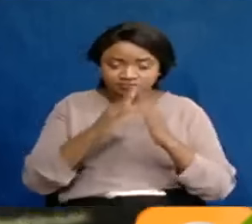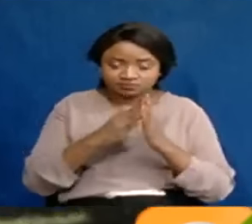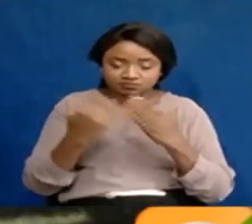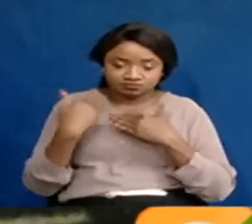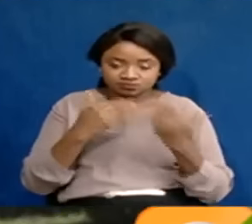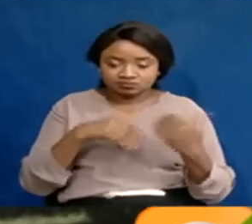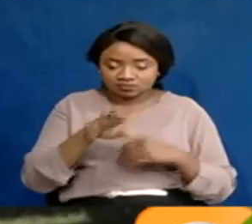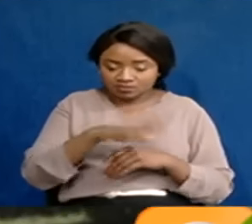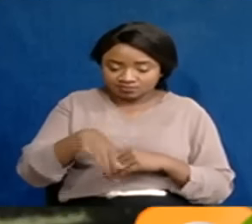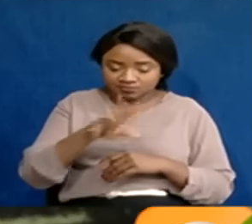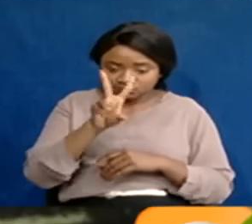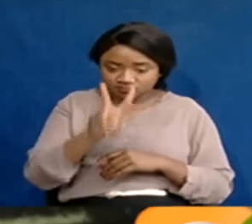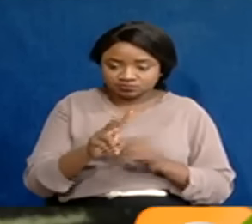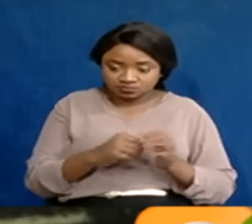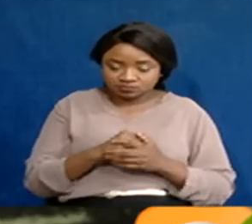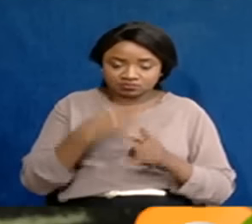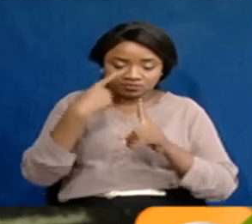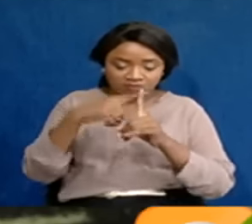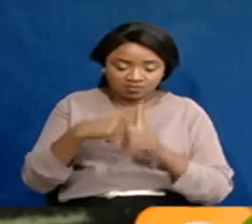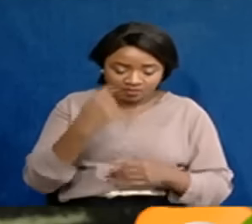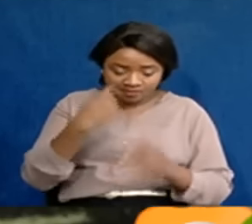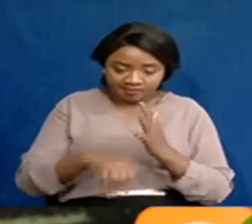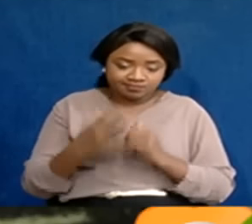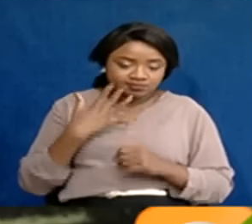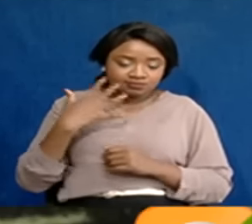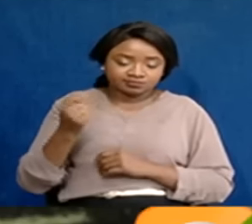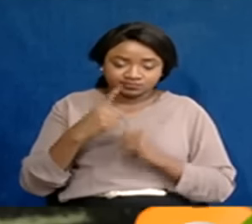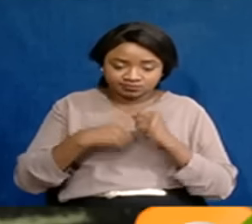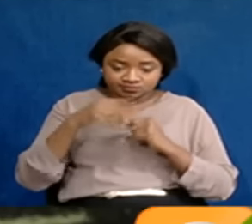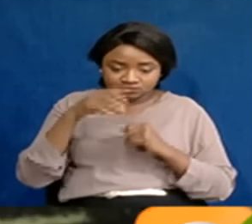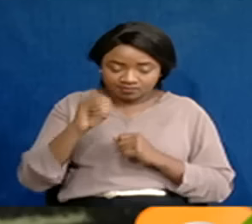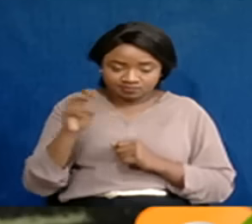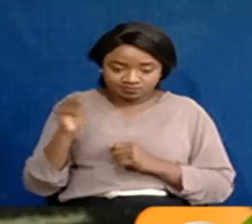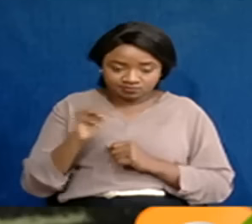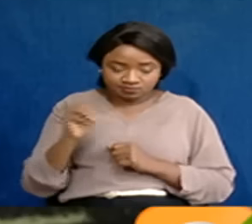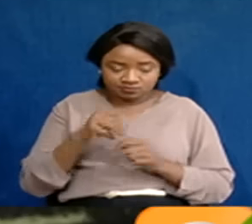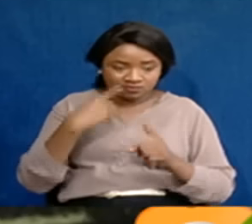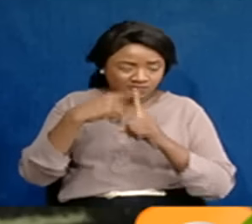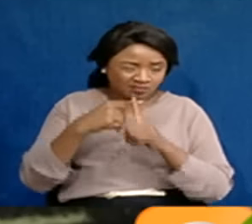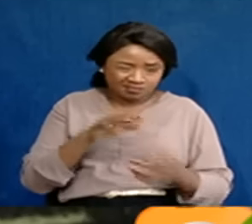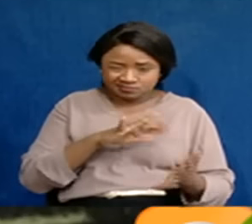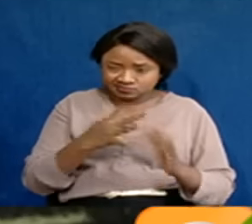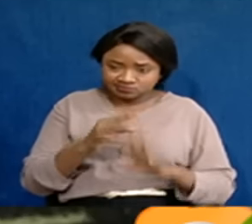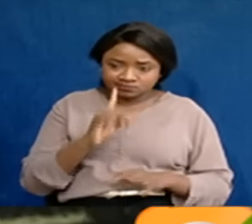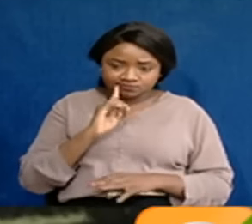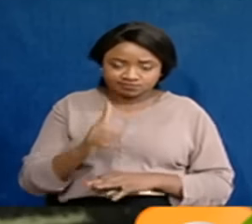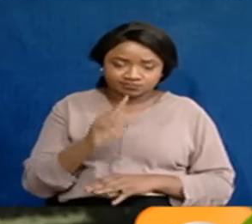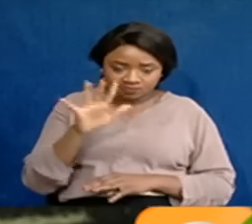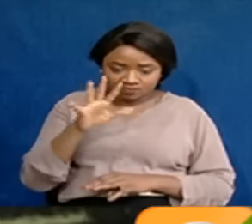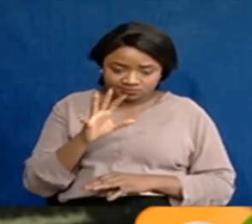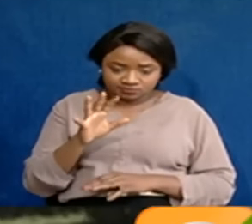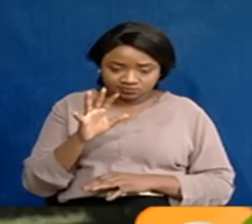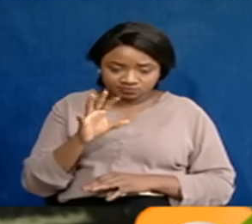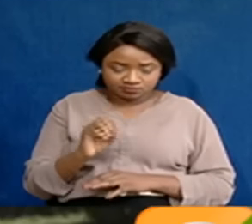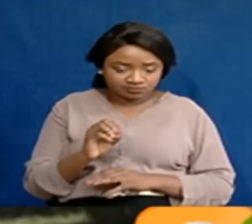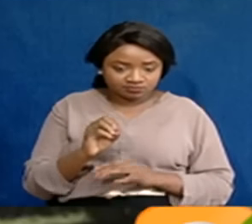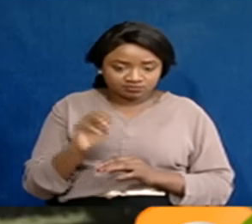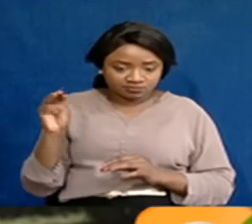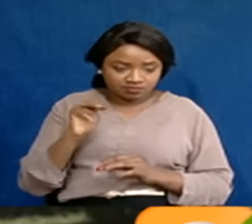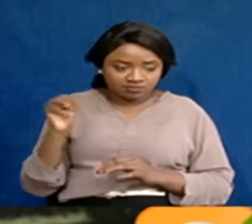on completion will be 560 million shillings, about 100 million shillings more than the amount used to build